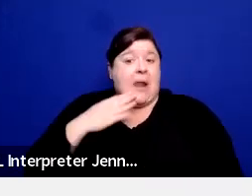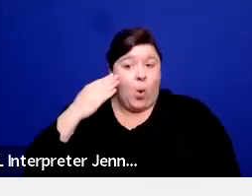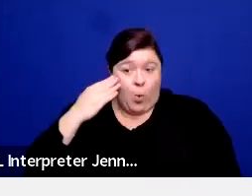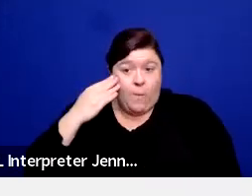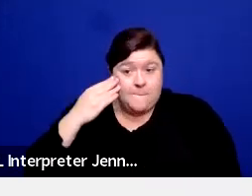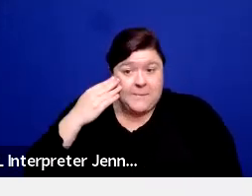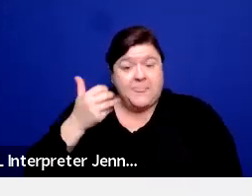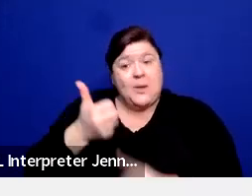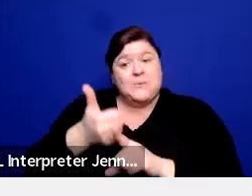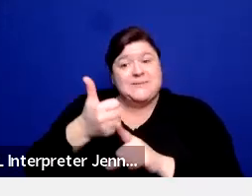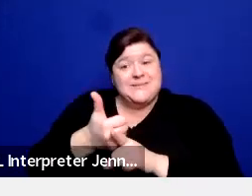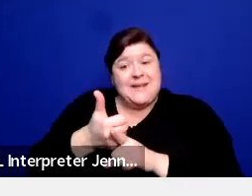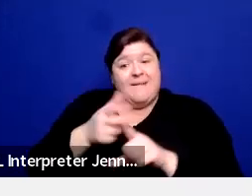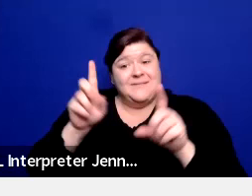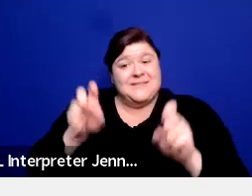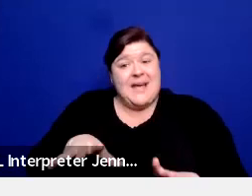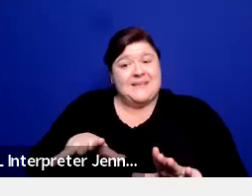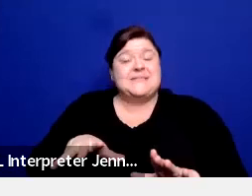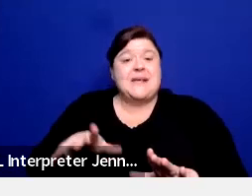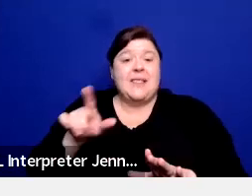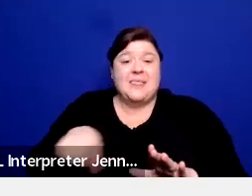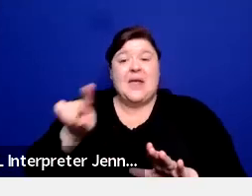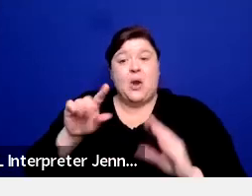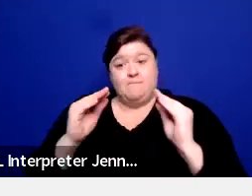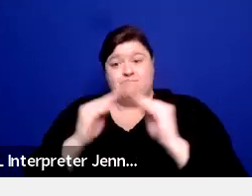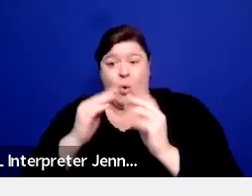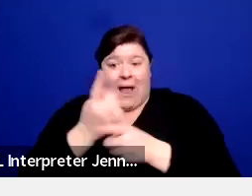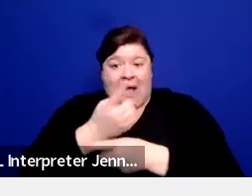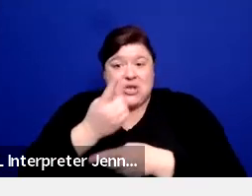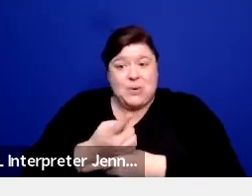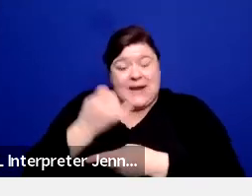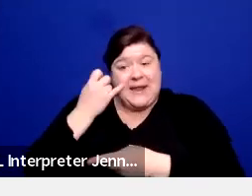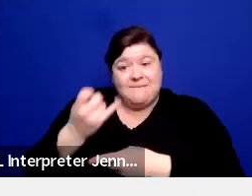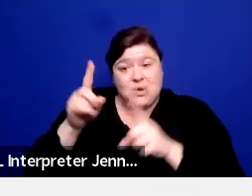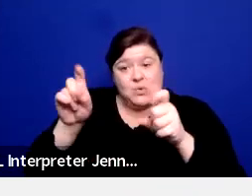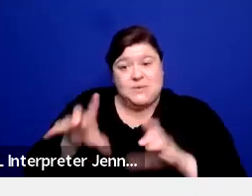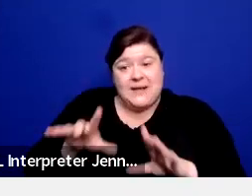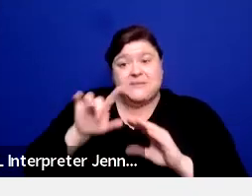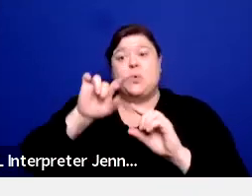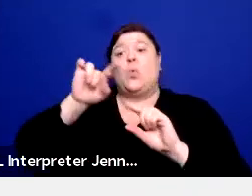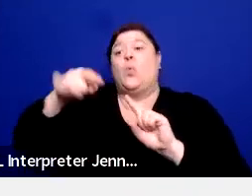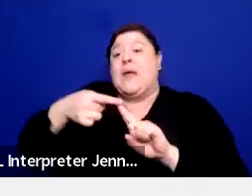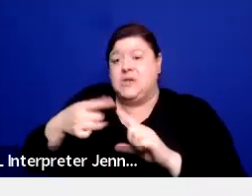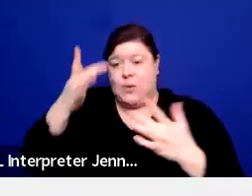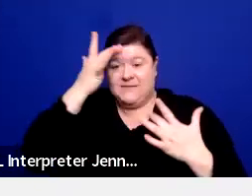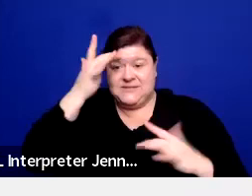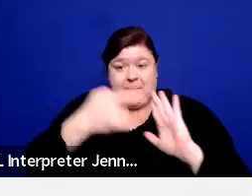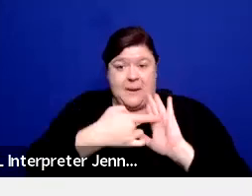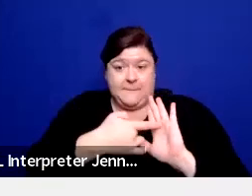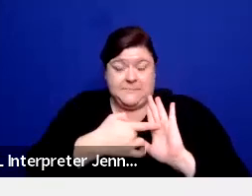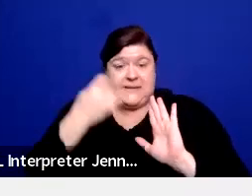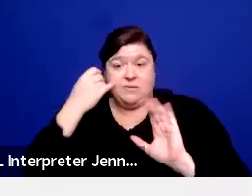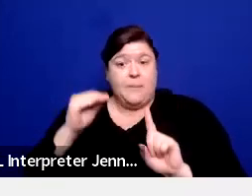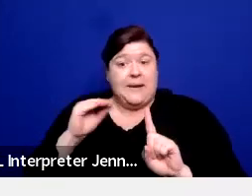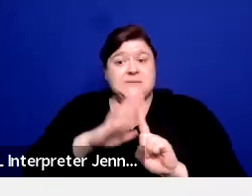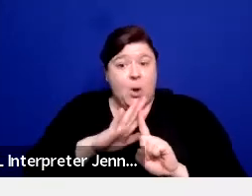The self-tests at home are antigen tests, and they are more accurate if you test when you have symptoms, if you have been exposed,